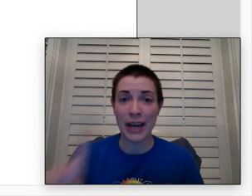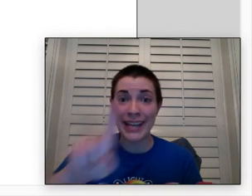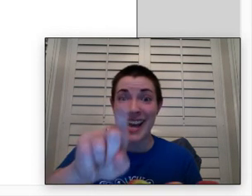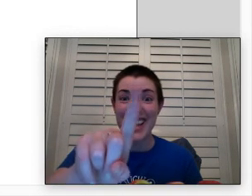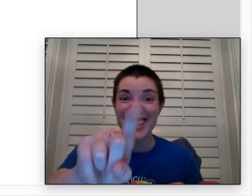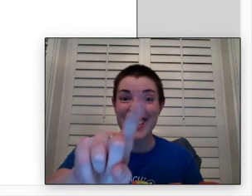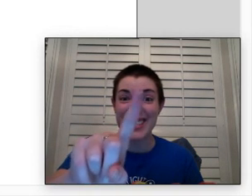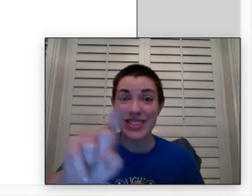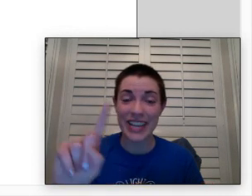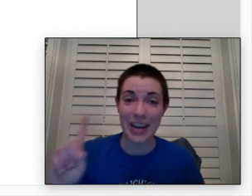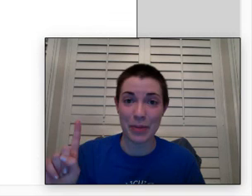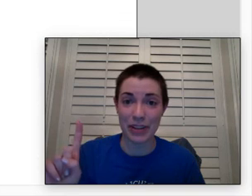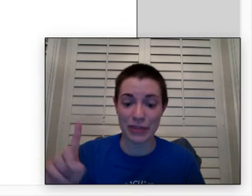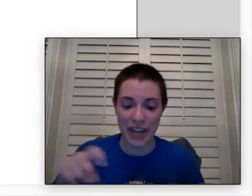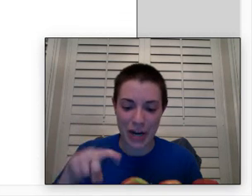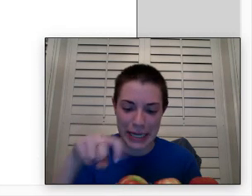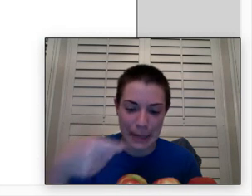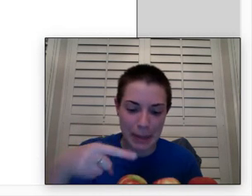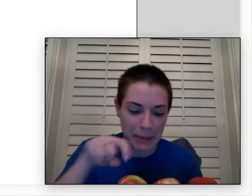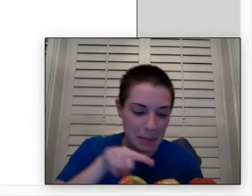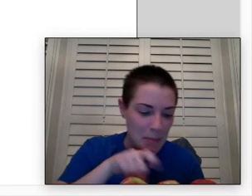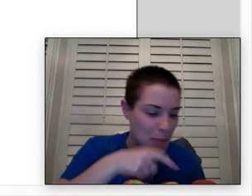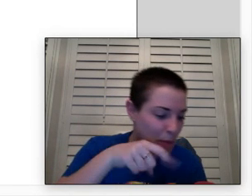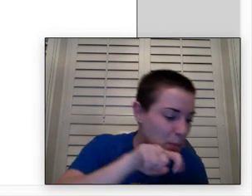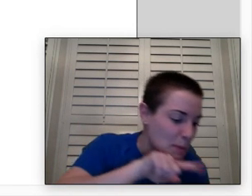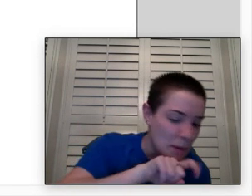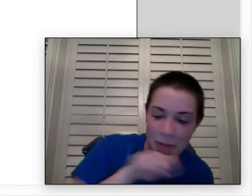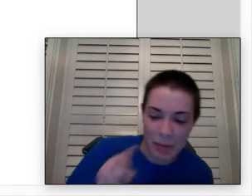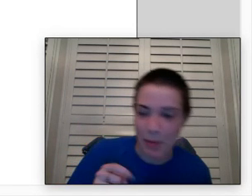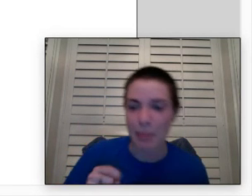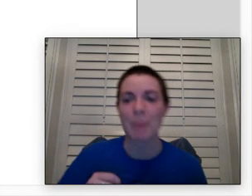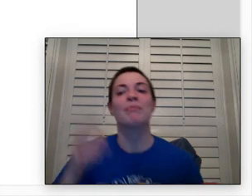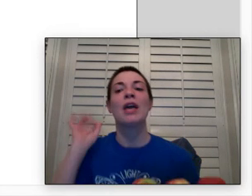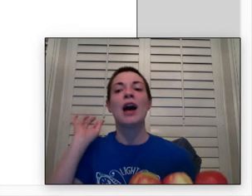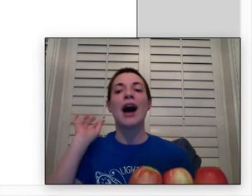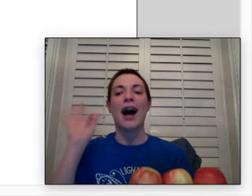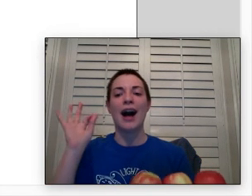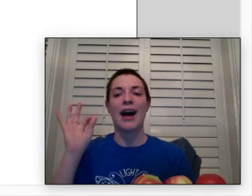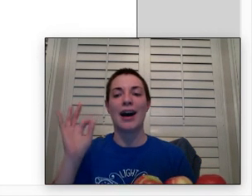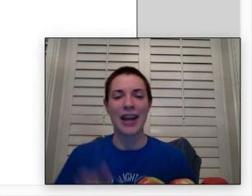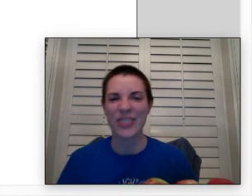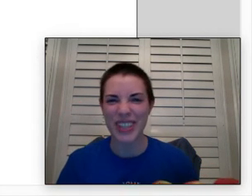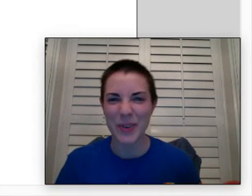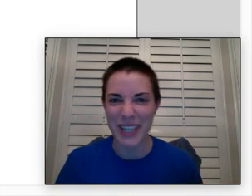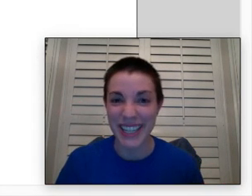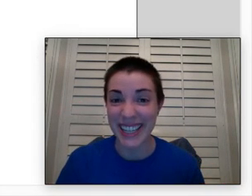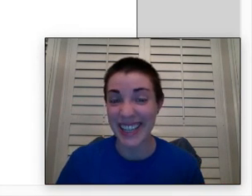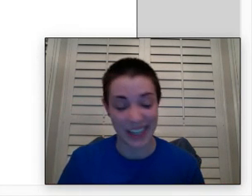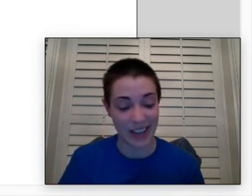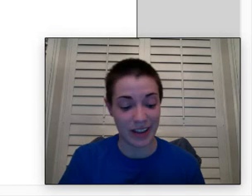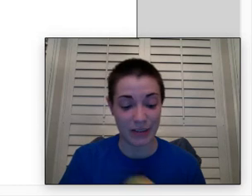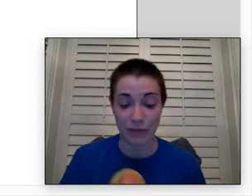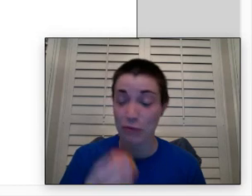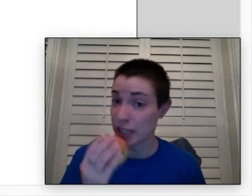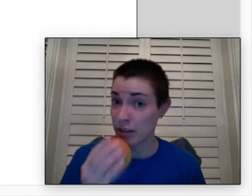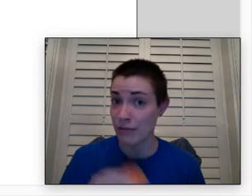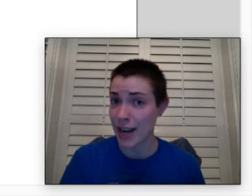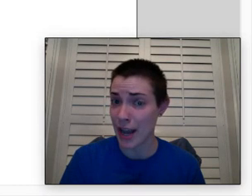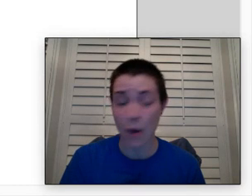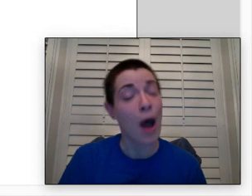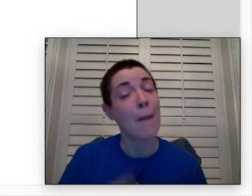whole body, just use your caterpillar finger. Nom, nom, nom, nom, nom, nom, nom, nom, nom. I don't really want to eat for